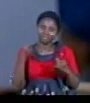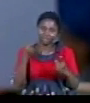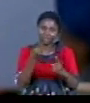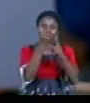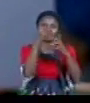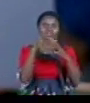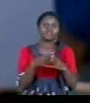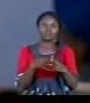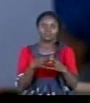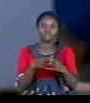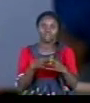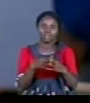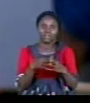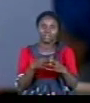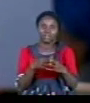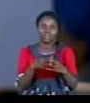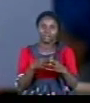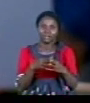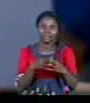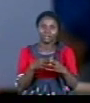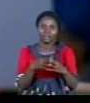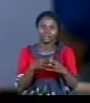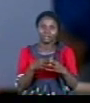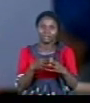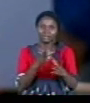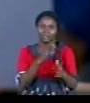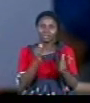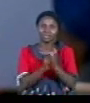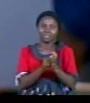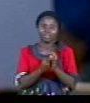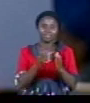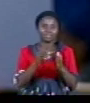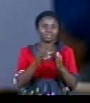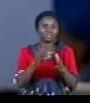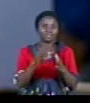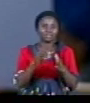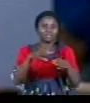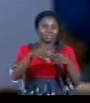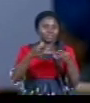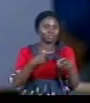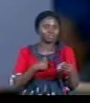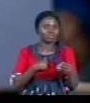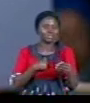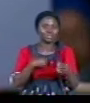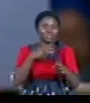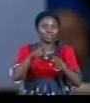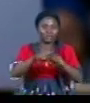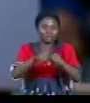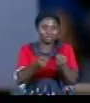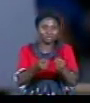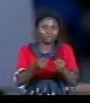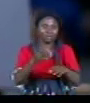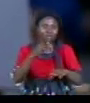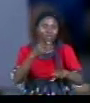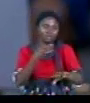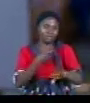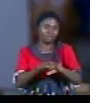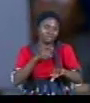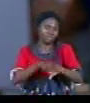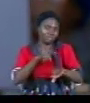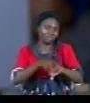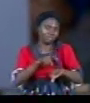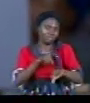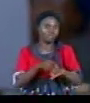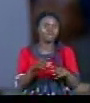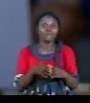bicycle, and that gave me a fracture on my scapula joint. So I do play drums from the church I